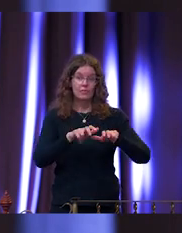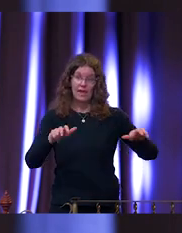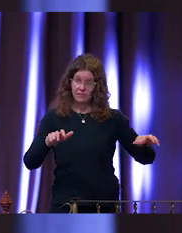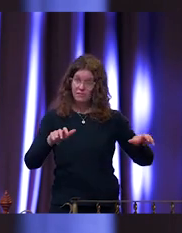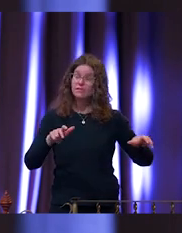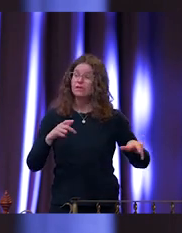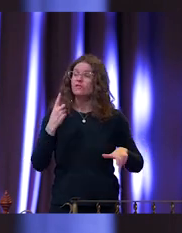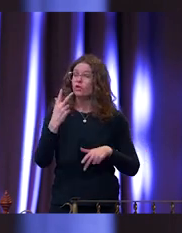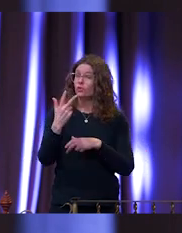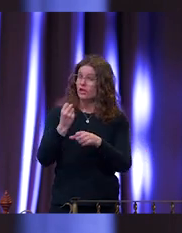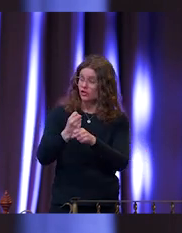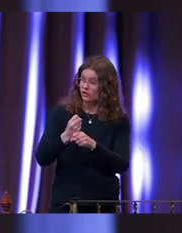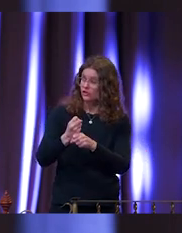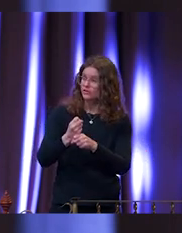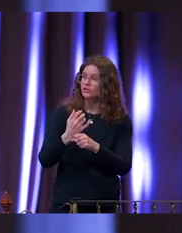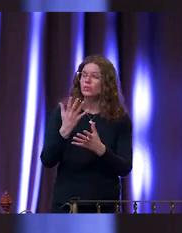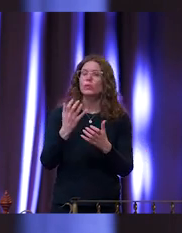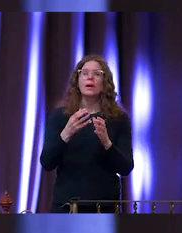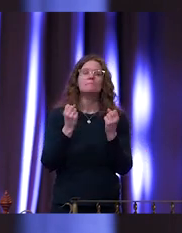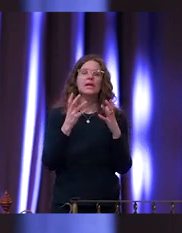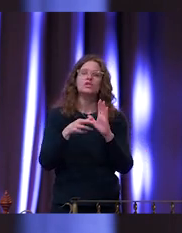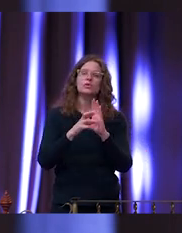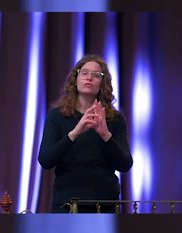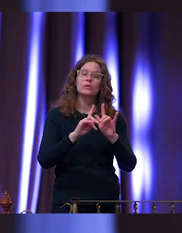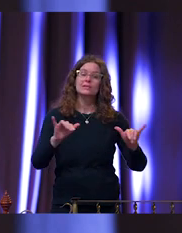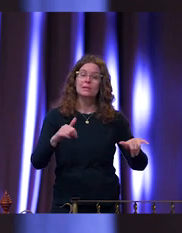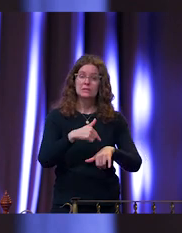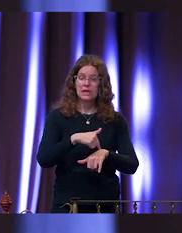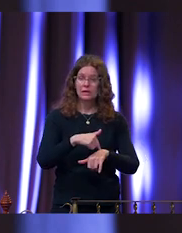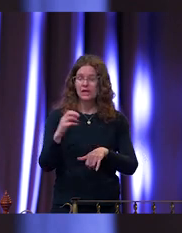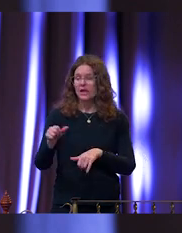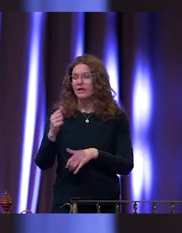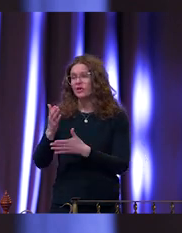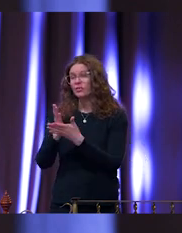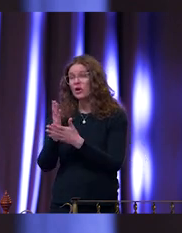you know, reviewed at the same time. And the other piece to that is because of the budget.